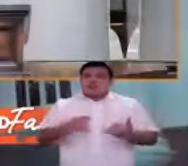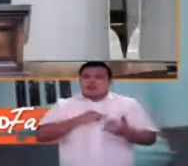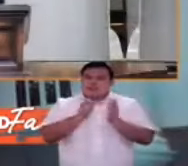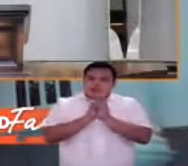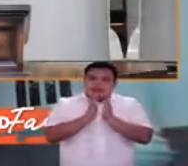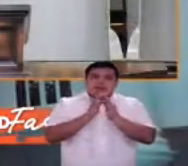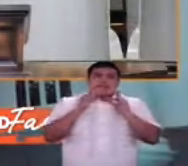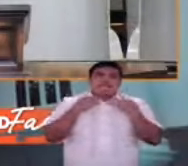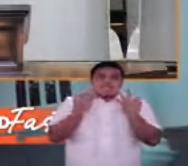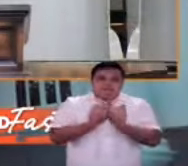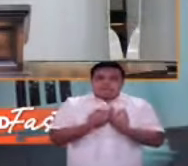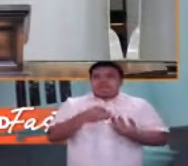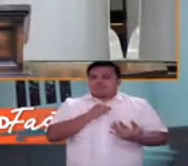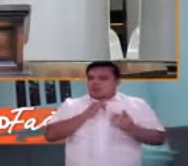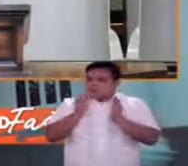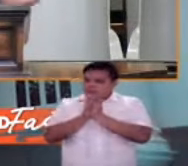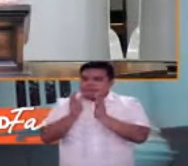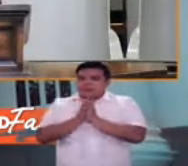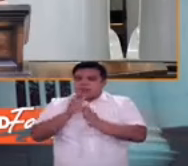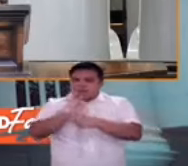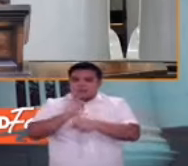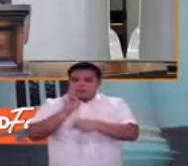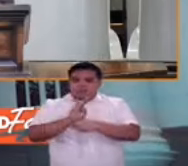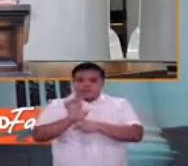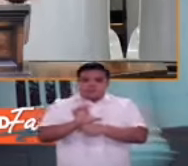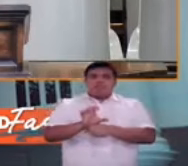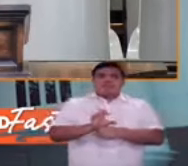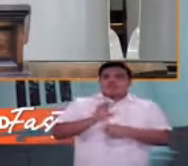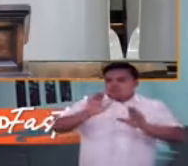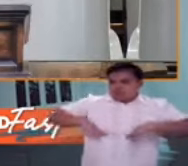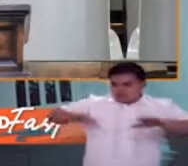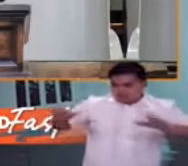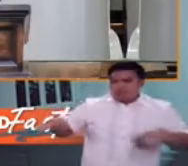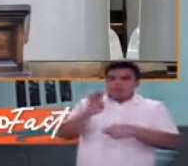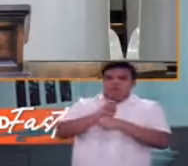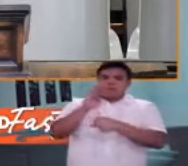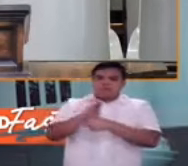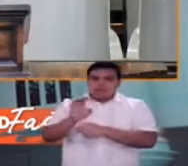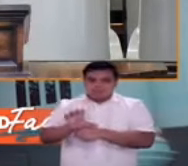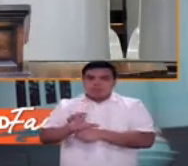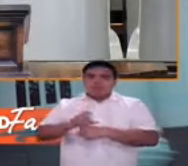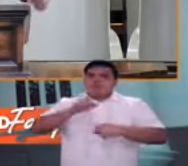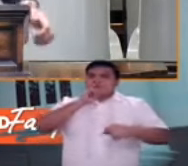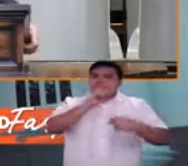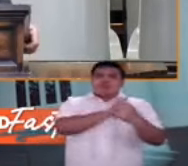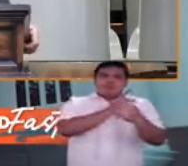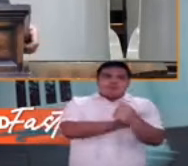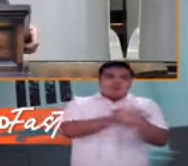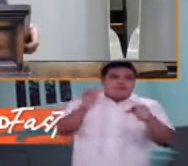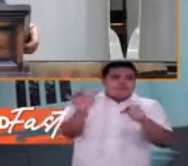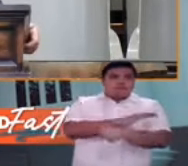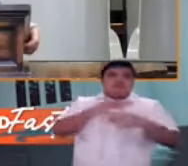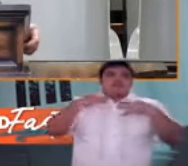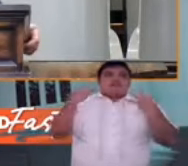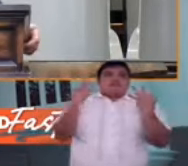for families and I pray that the families of Bible Baptist Church, the children of Bible Baptist Church, be powerful